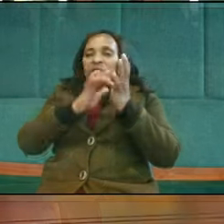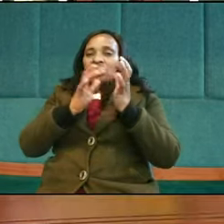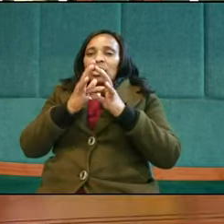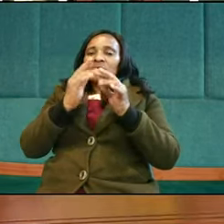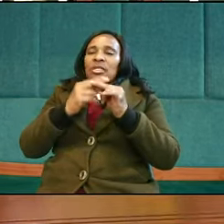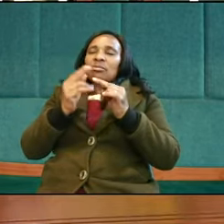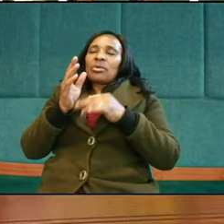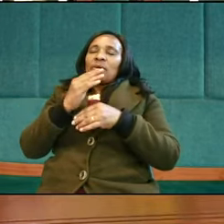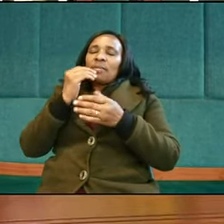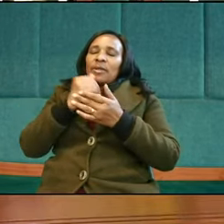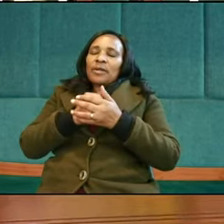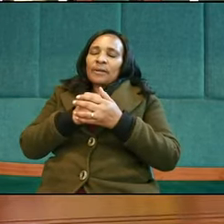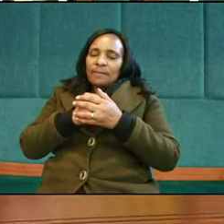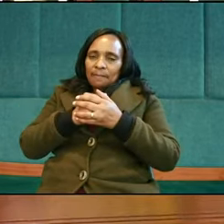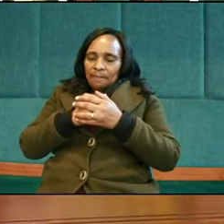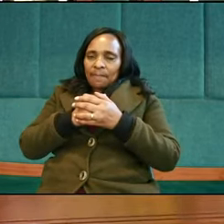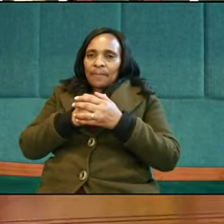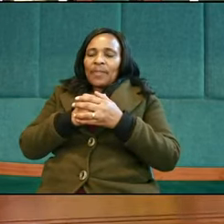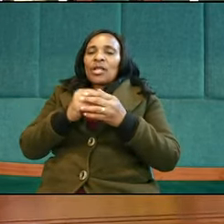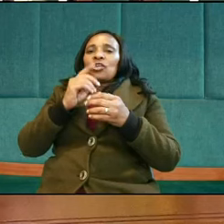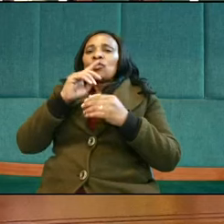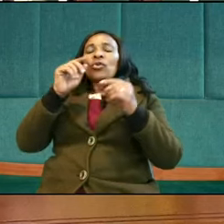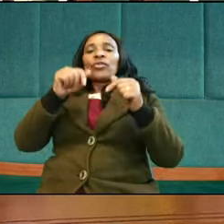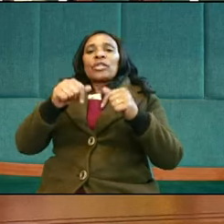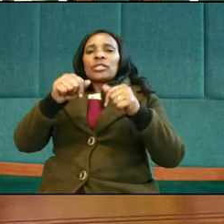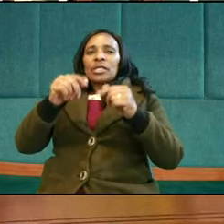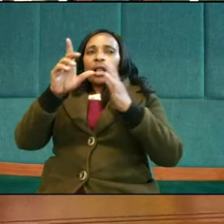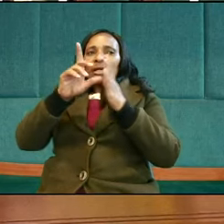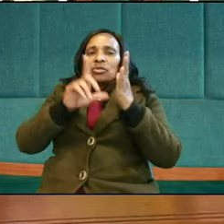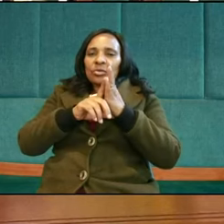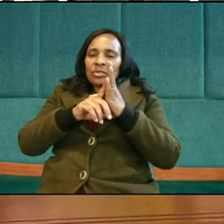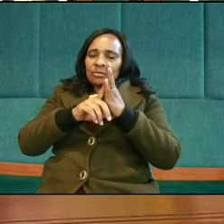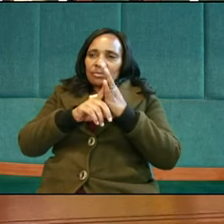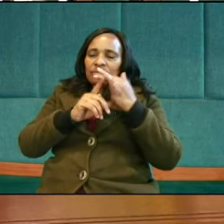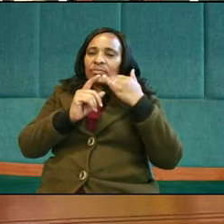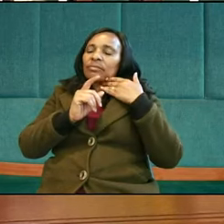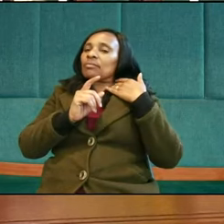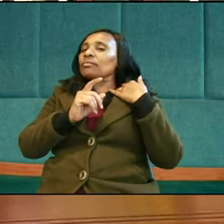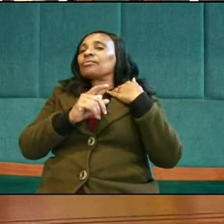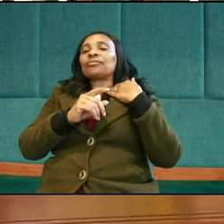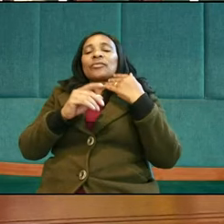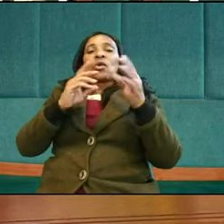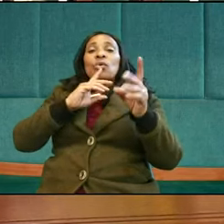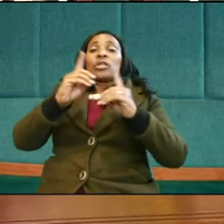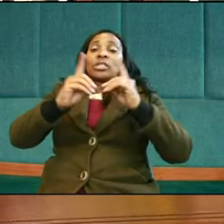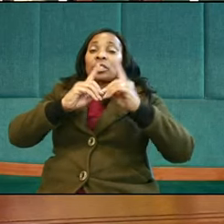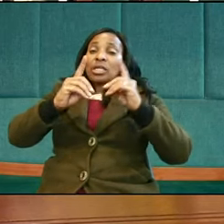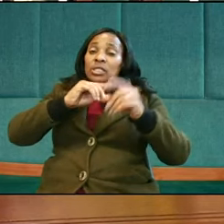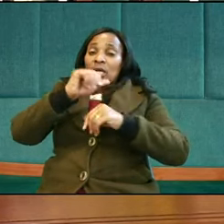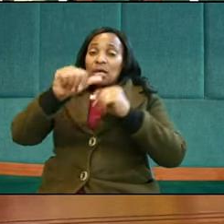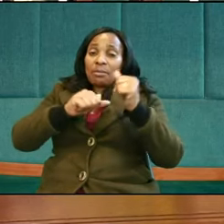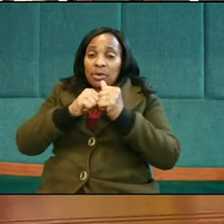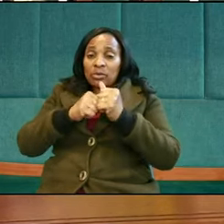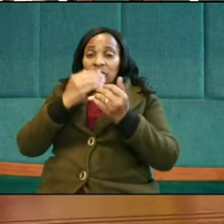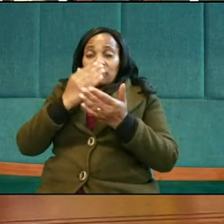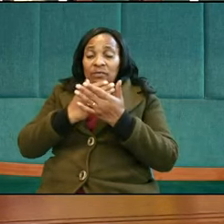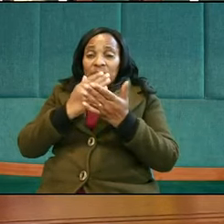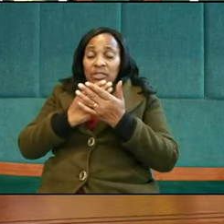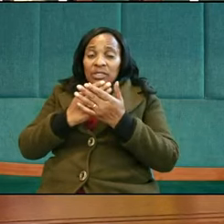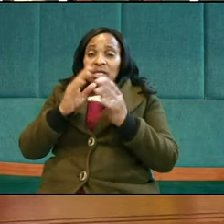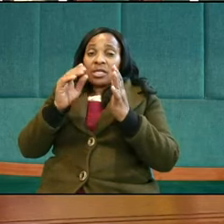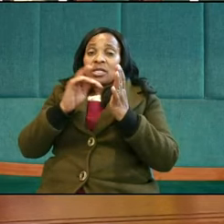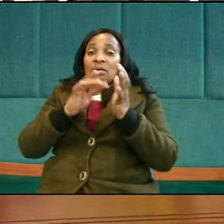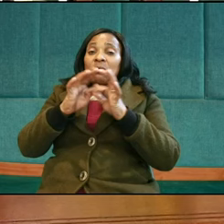name. Amen. So this particular lesson, we are discussing about, in fact, the Bible calls